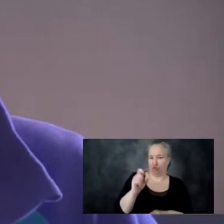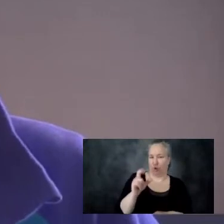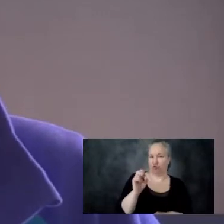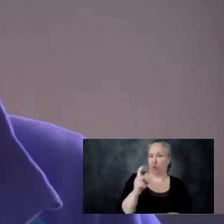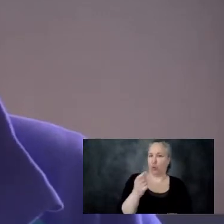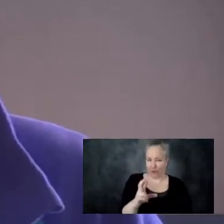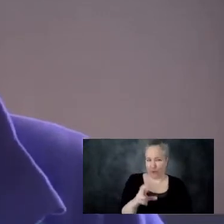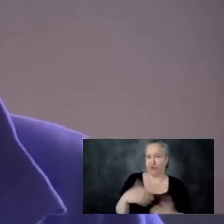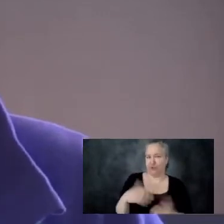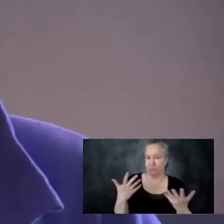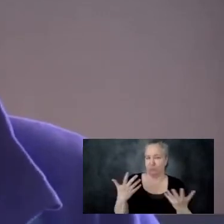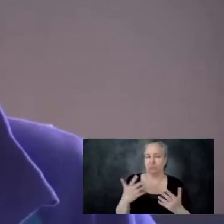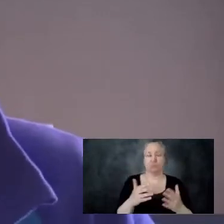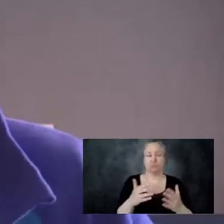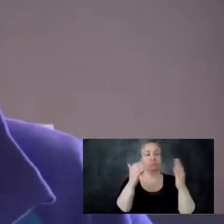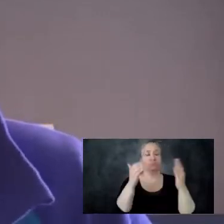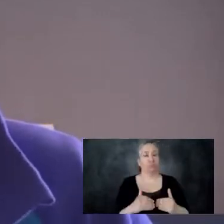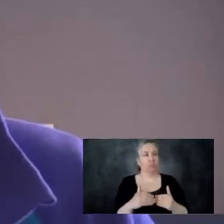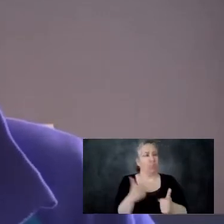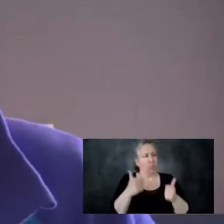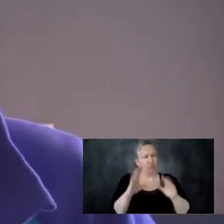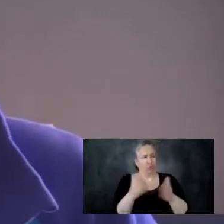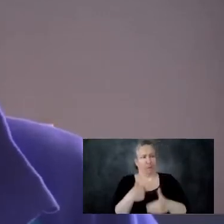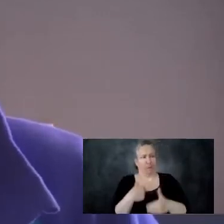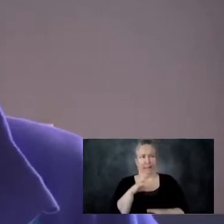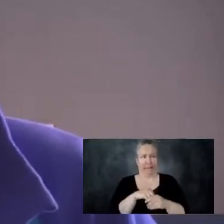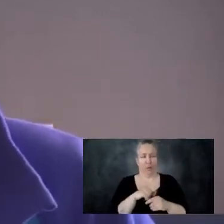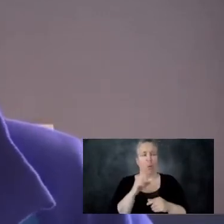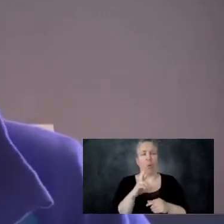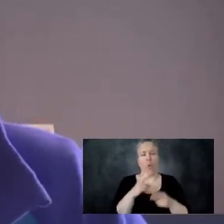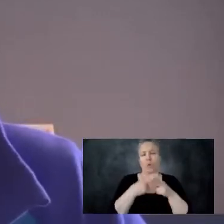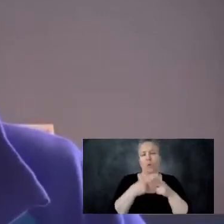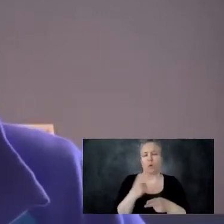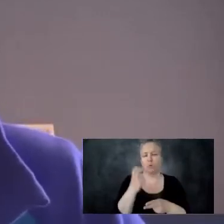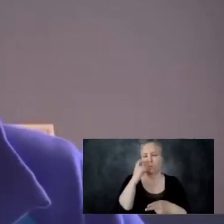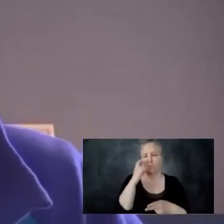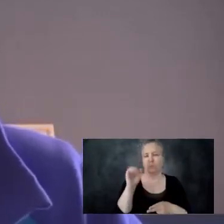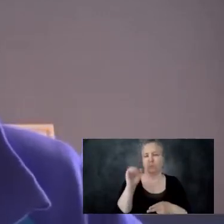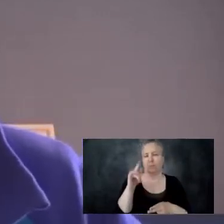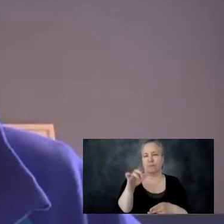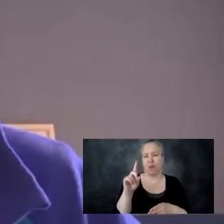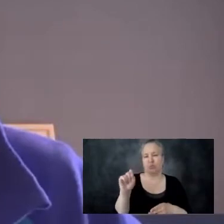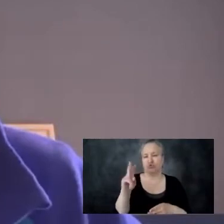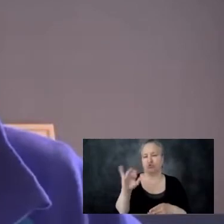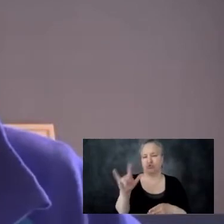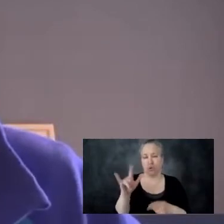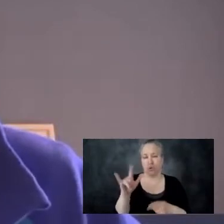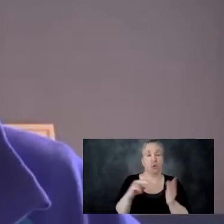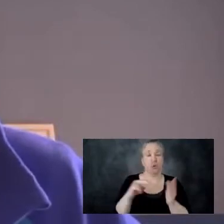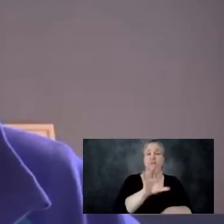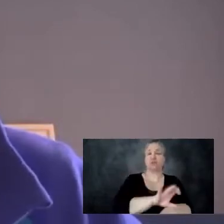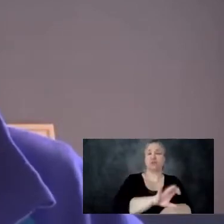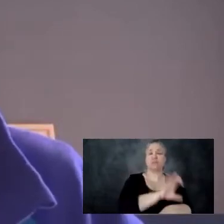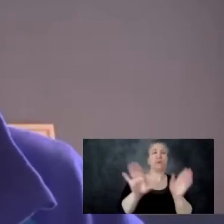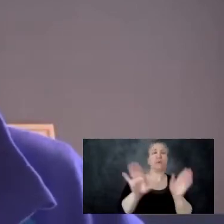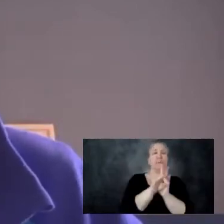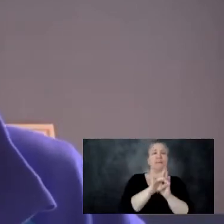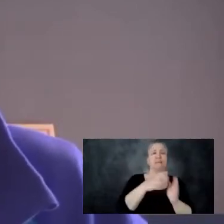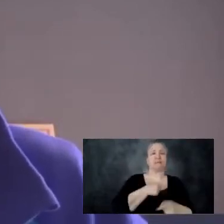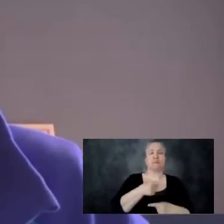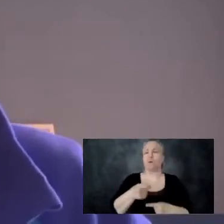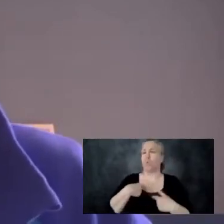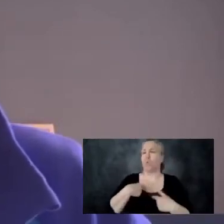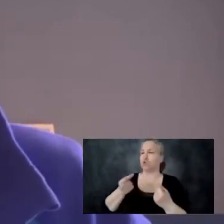Do I know what group I'm going to be, or is this a blinded trial? Blinded trial is where a computer decides where I go, but I don't know,